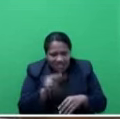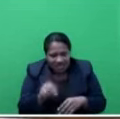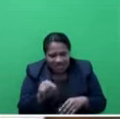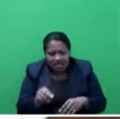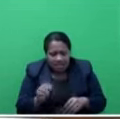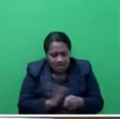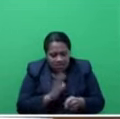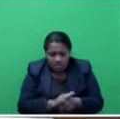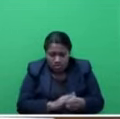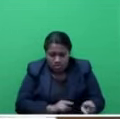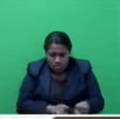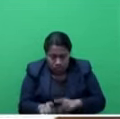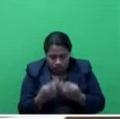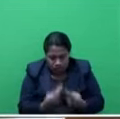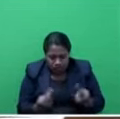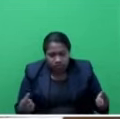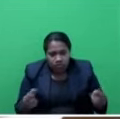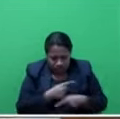had.